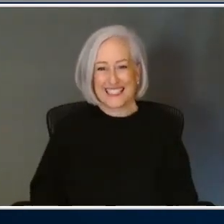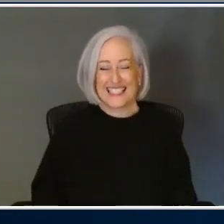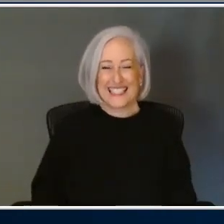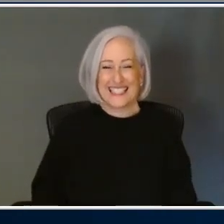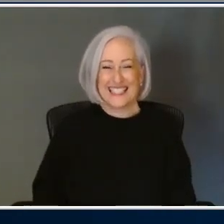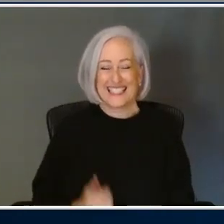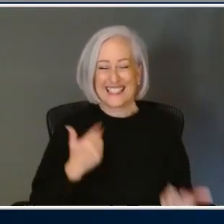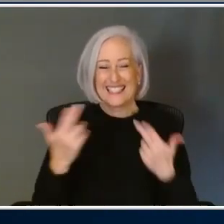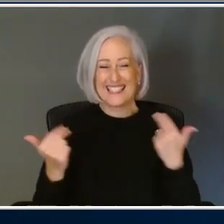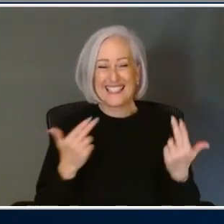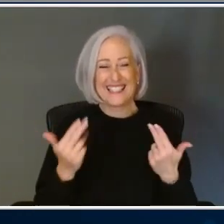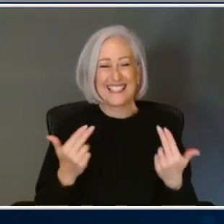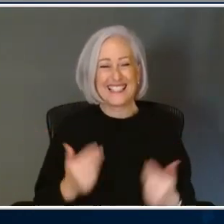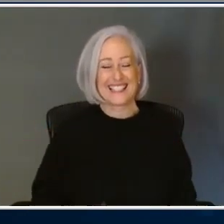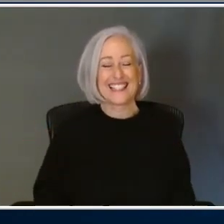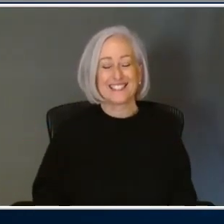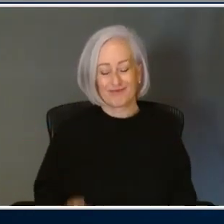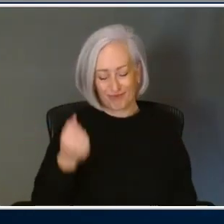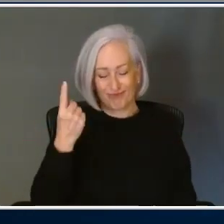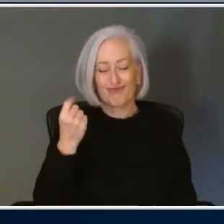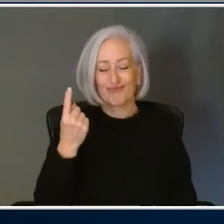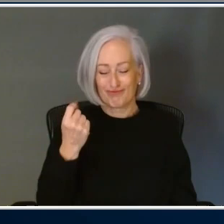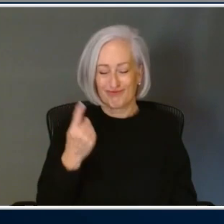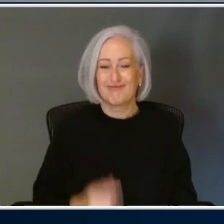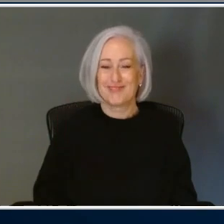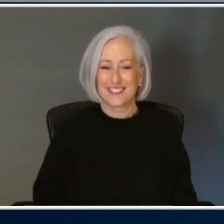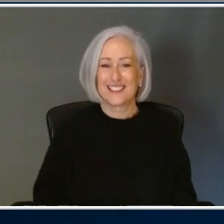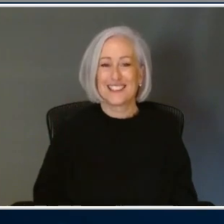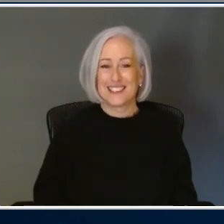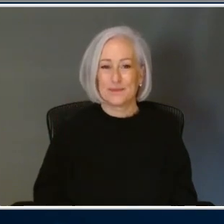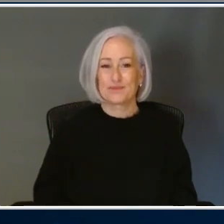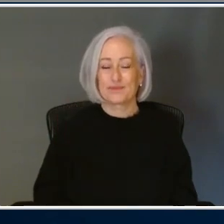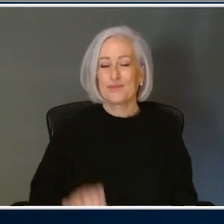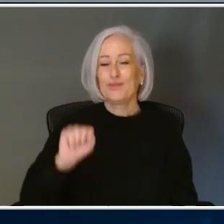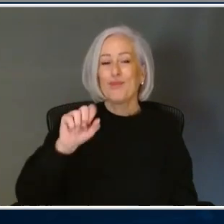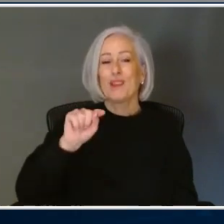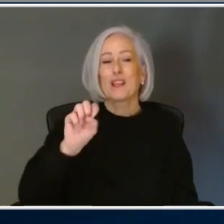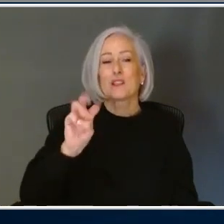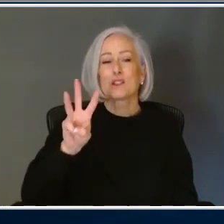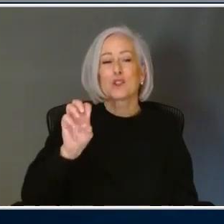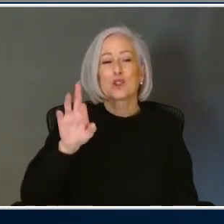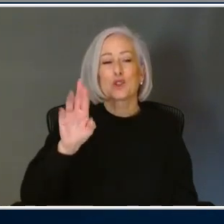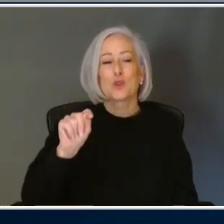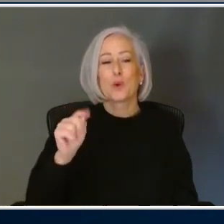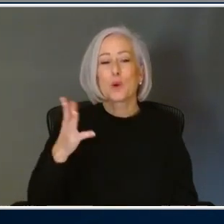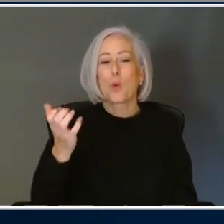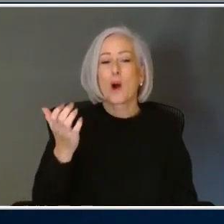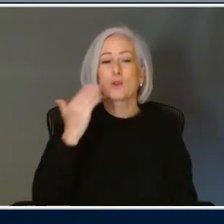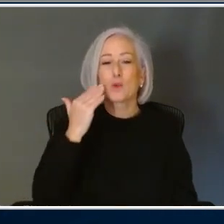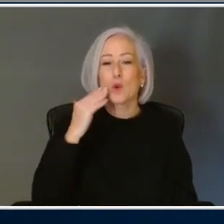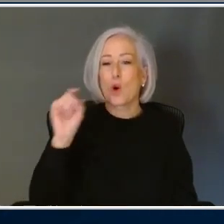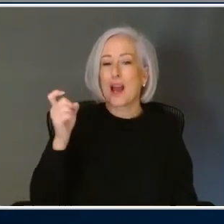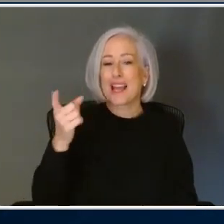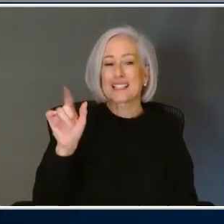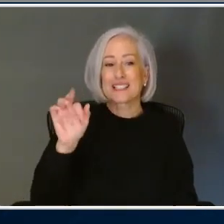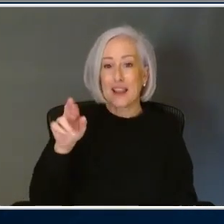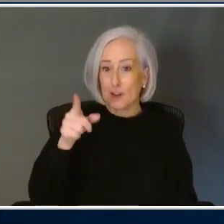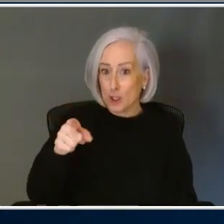Yeah, what do you do? I get it. Stuart wants to know, Xavier, do you ever Google